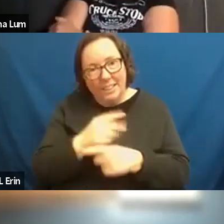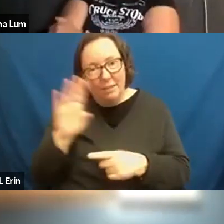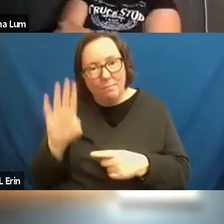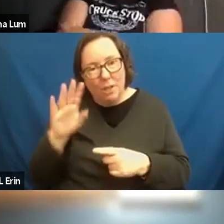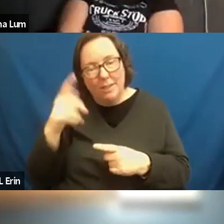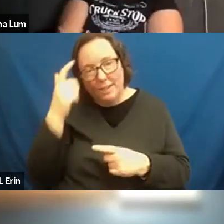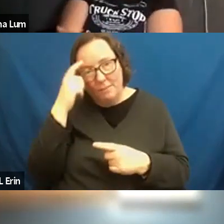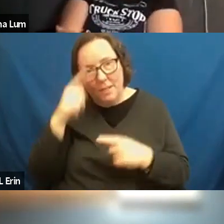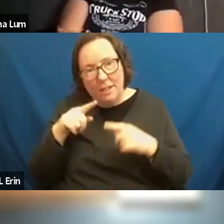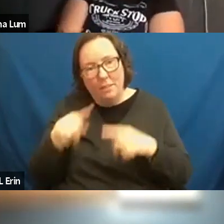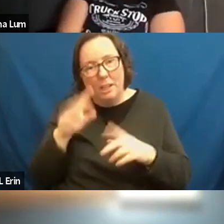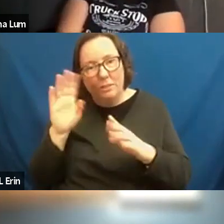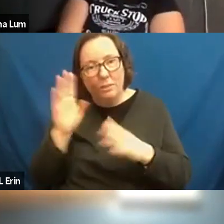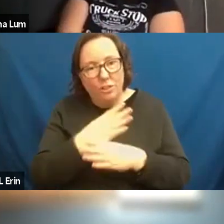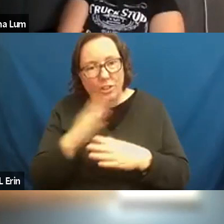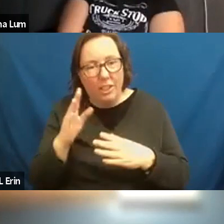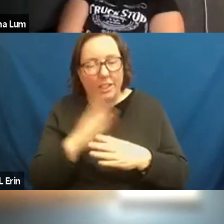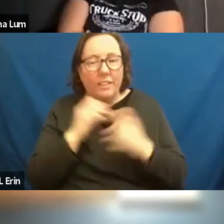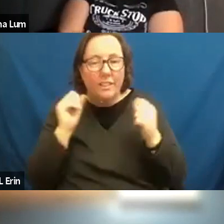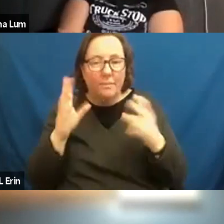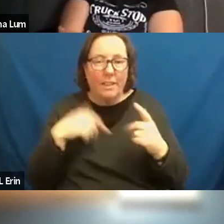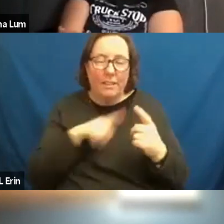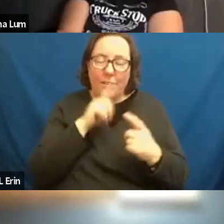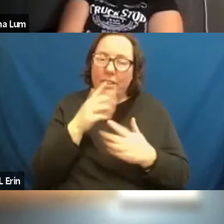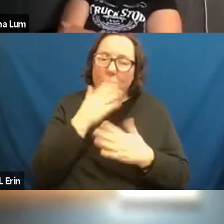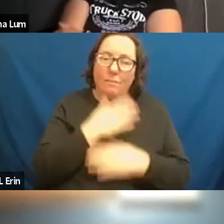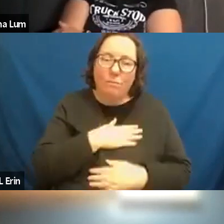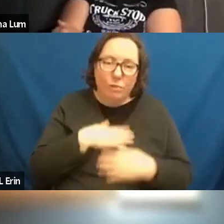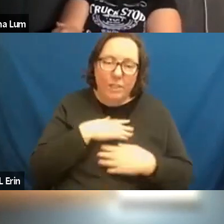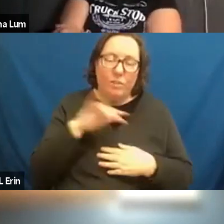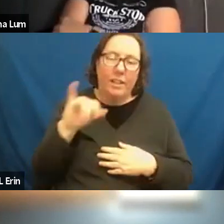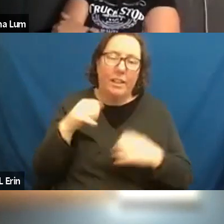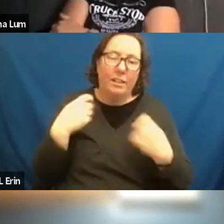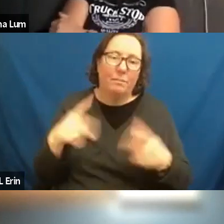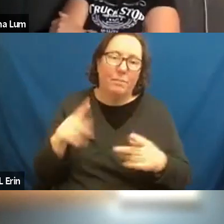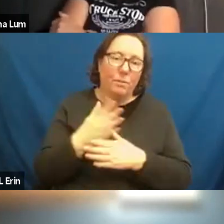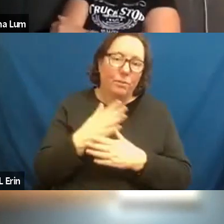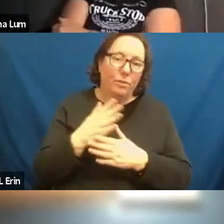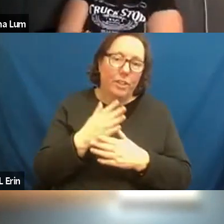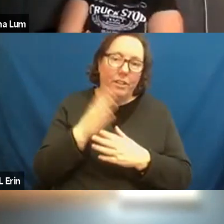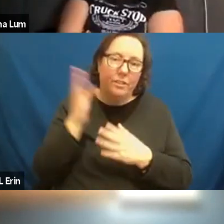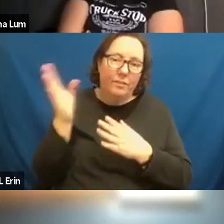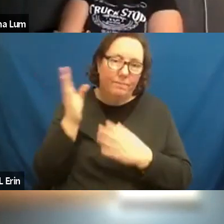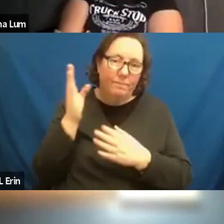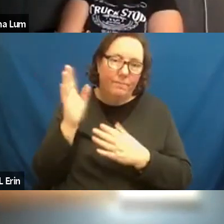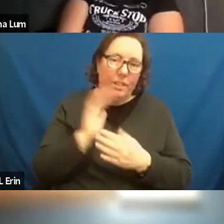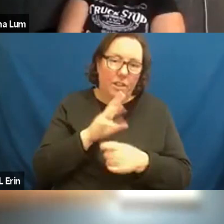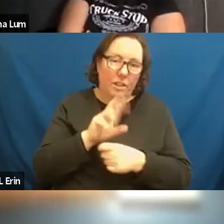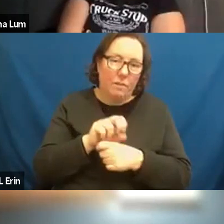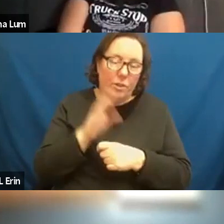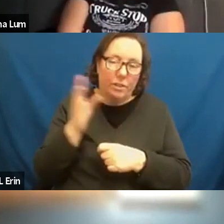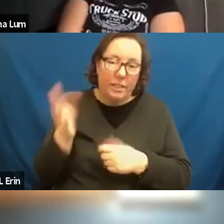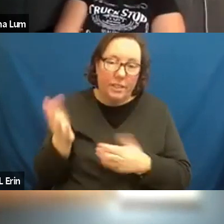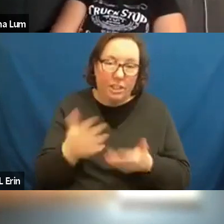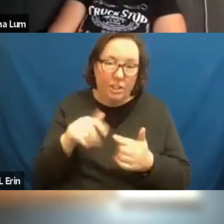us tonight. Many of us greatly appreciated the opportunity to share our work here